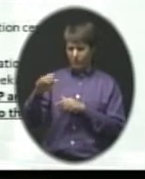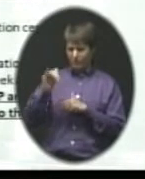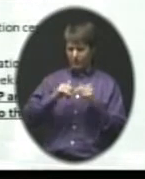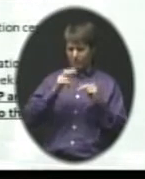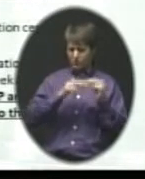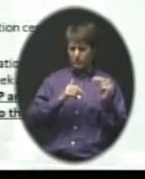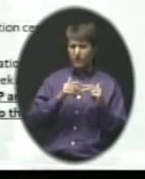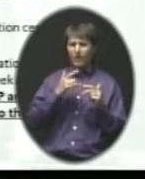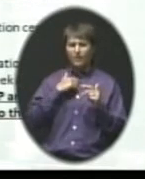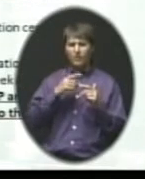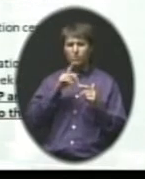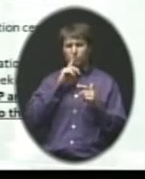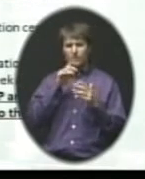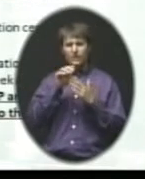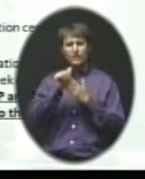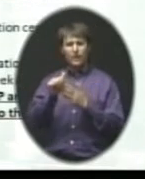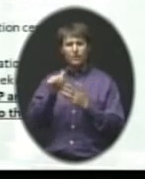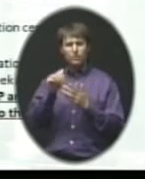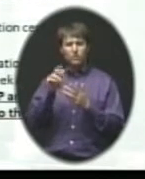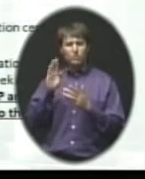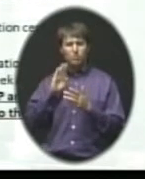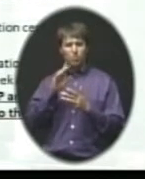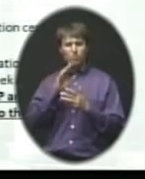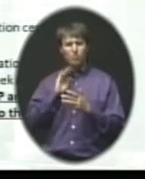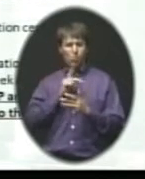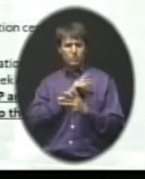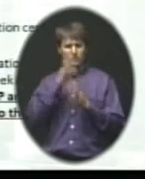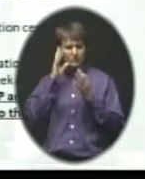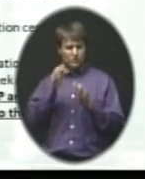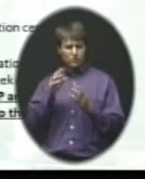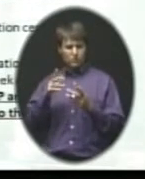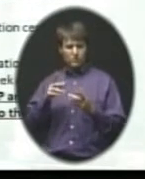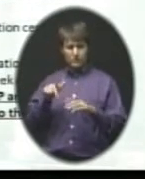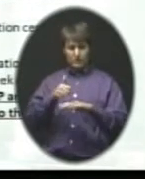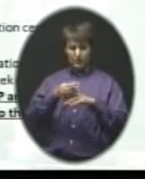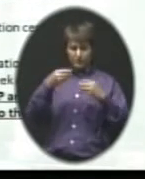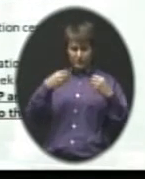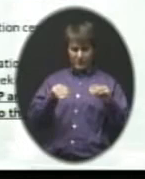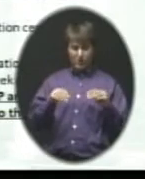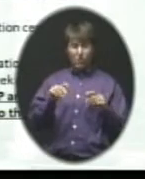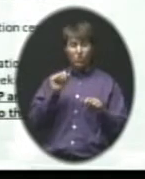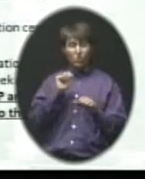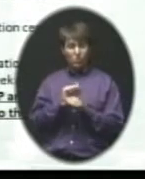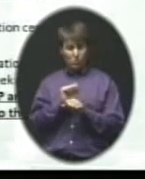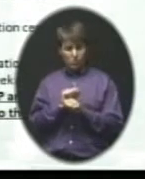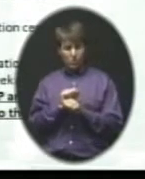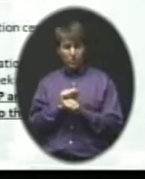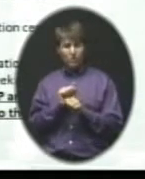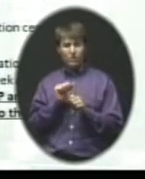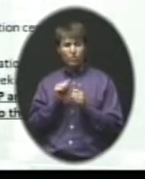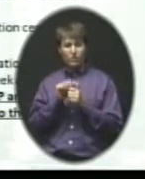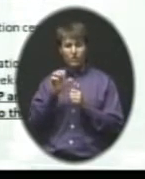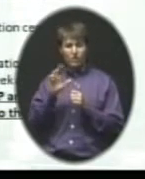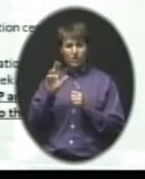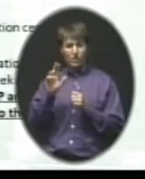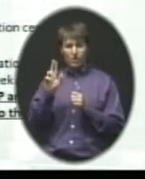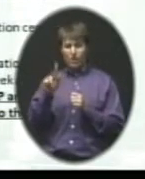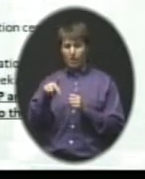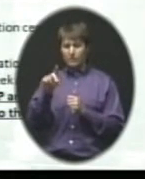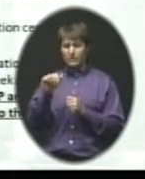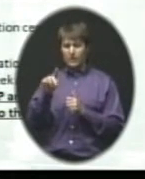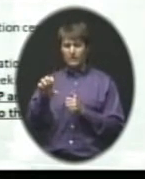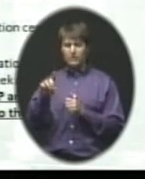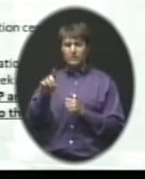and ultimately lead to the board's decision to place the property for sale, the work around this updated CIP plan really